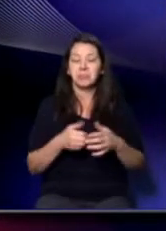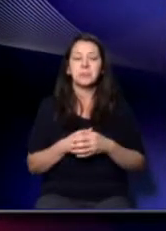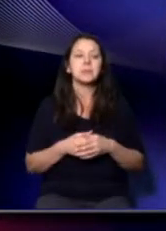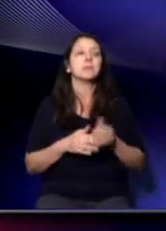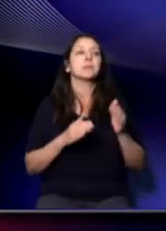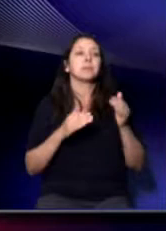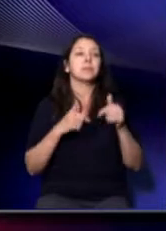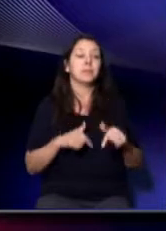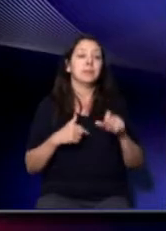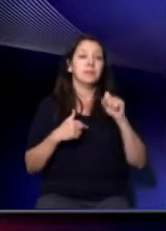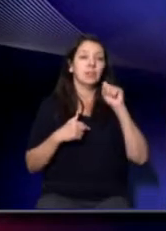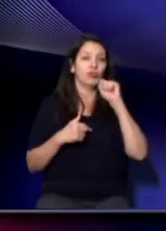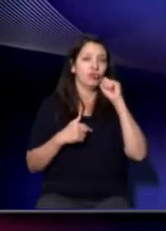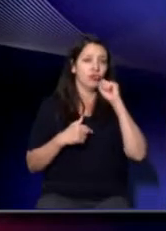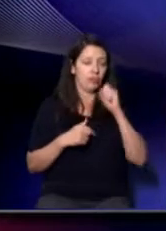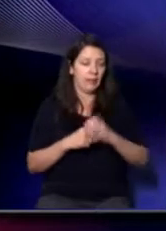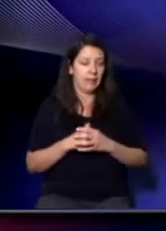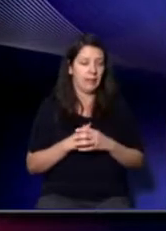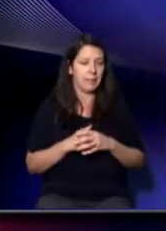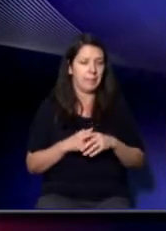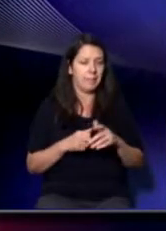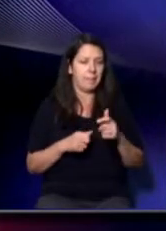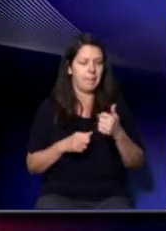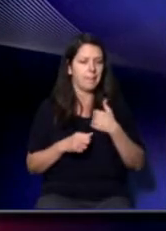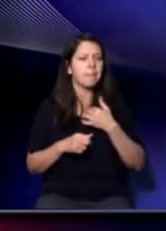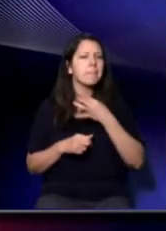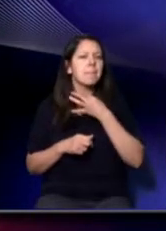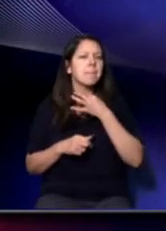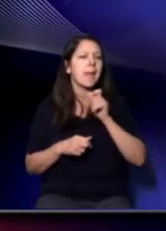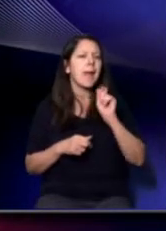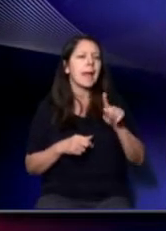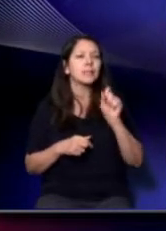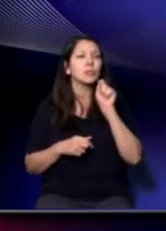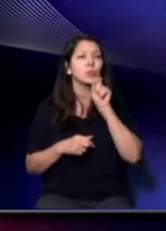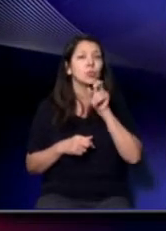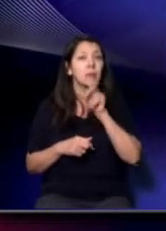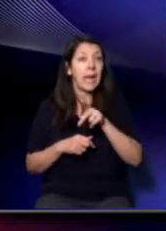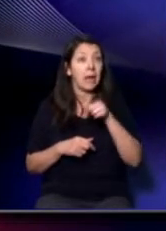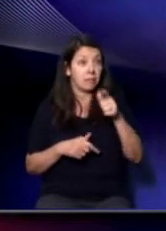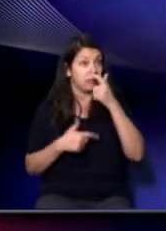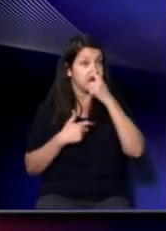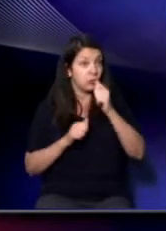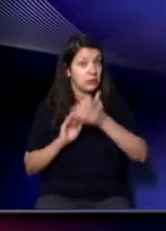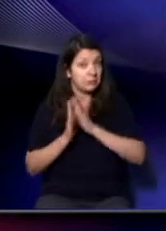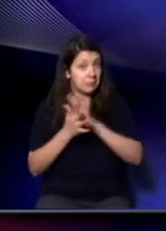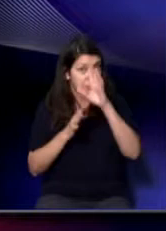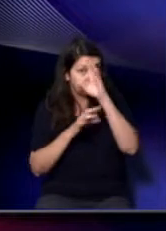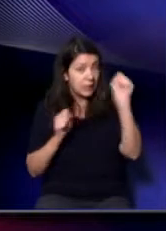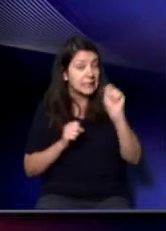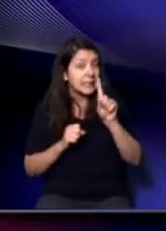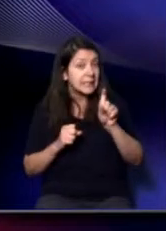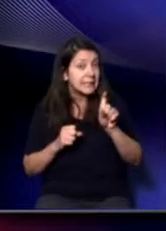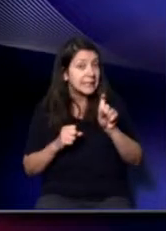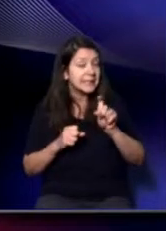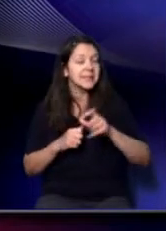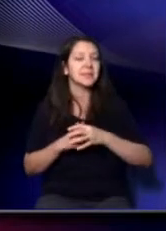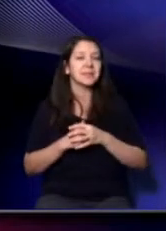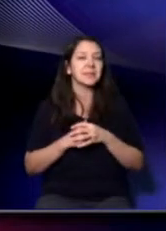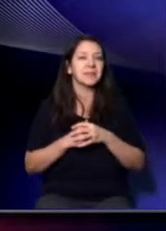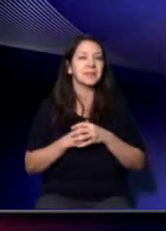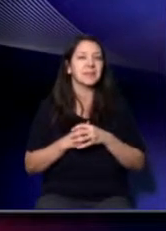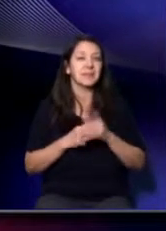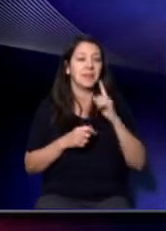Shelley. I did want to ask Sue Kay if maybe you were interested in becoming board president